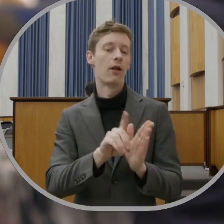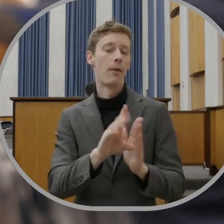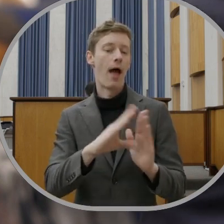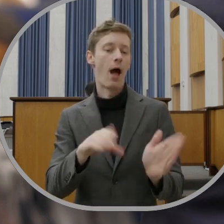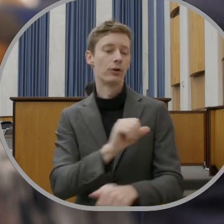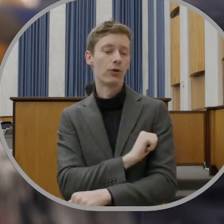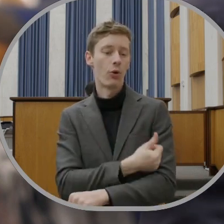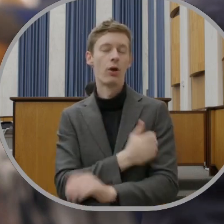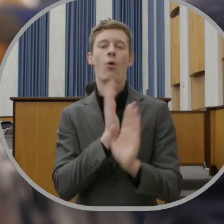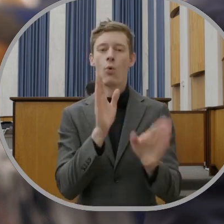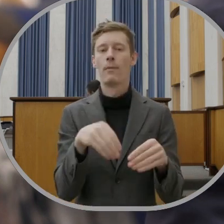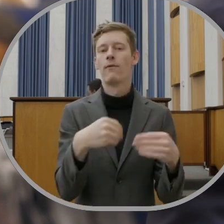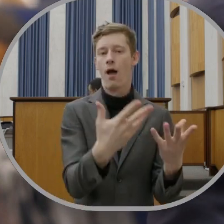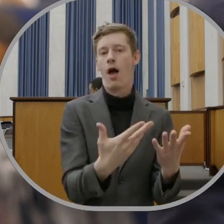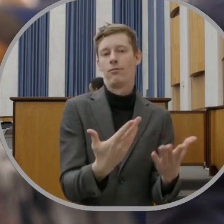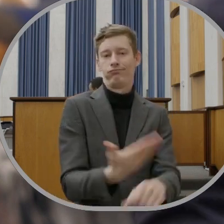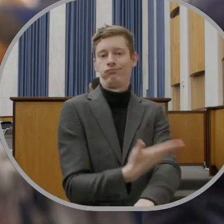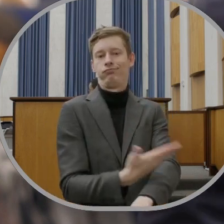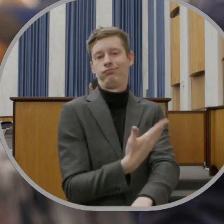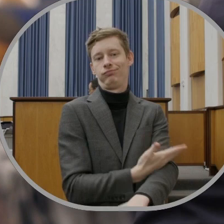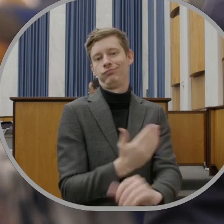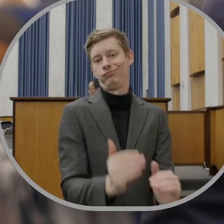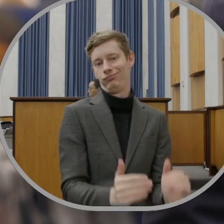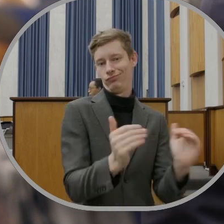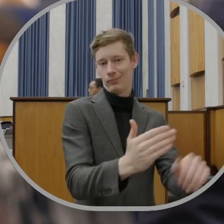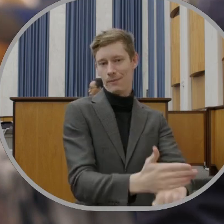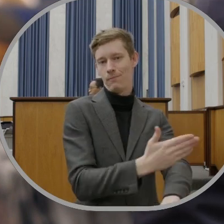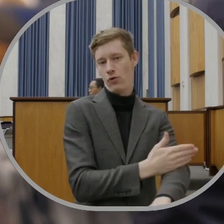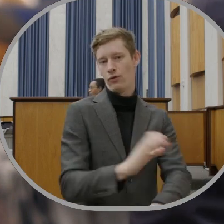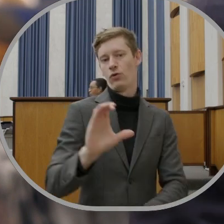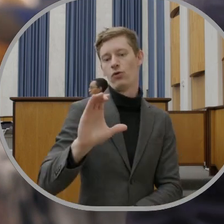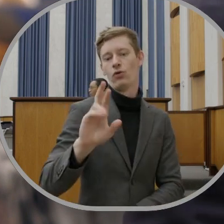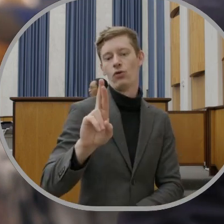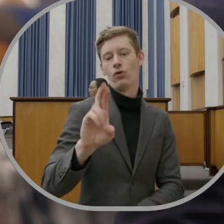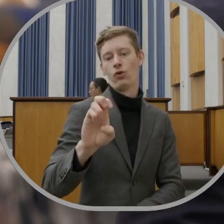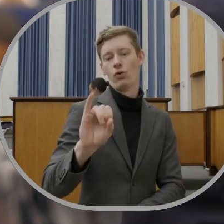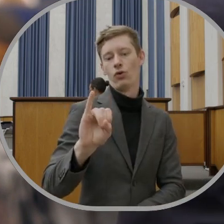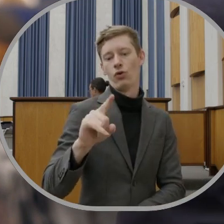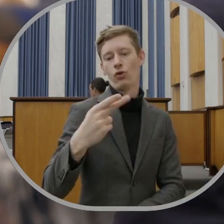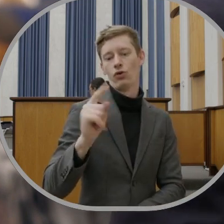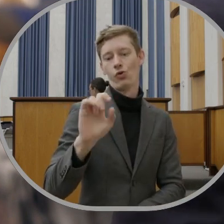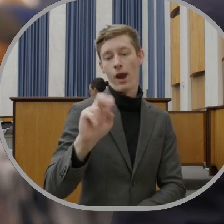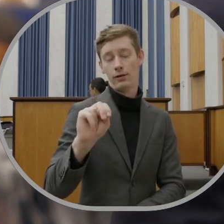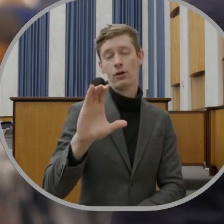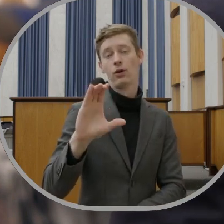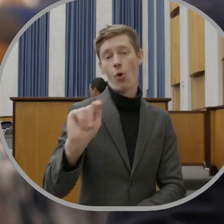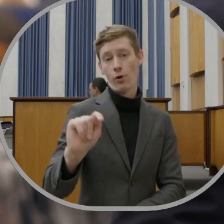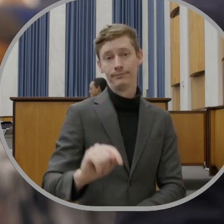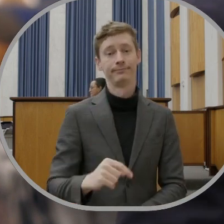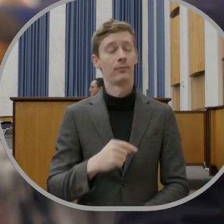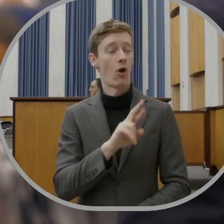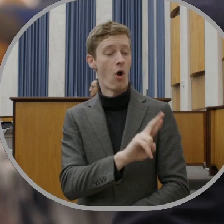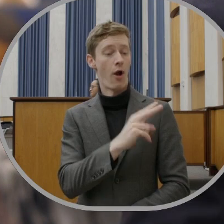residents. And when I ran for mayor, I committed to supporting RRHA with their redevelopment efforts because